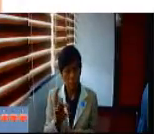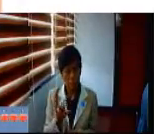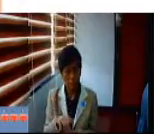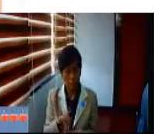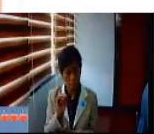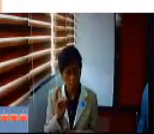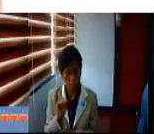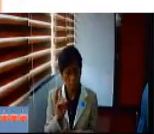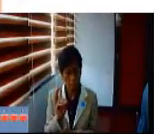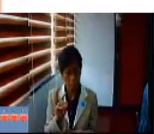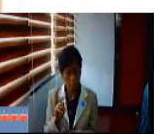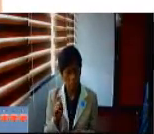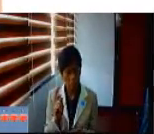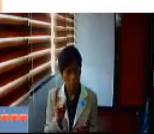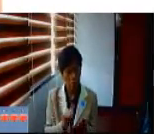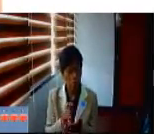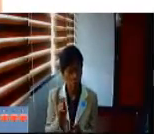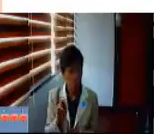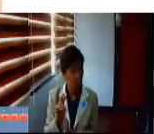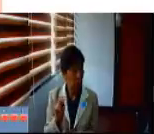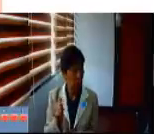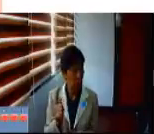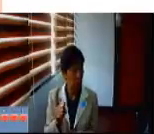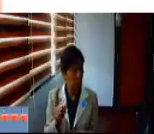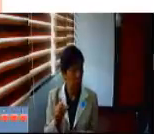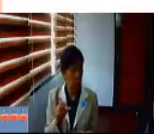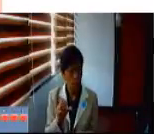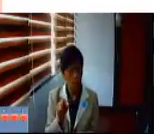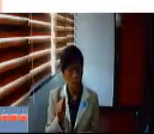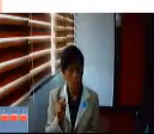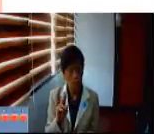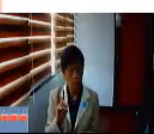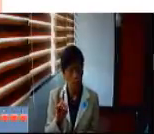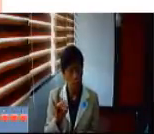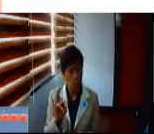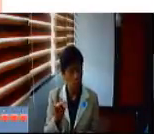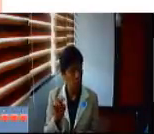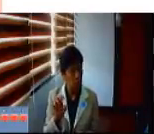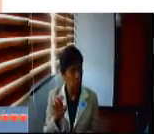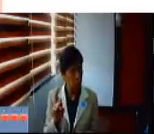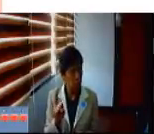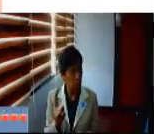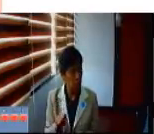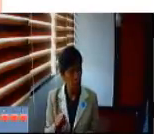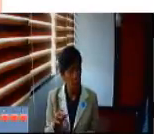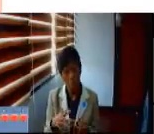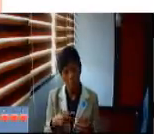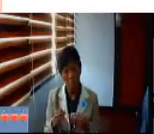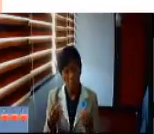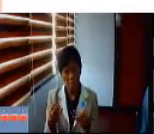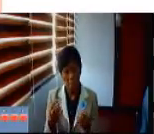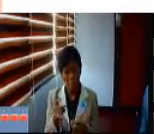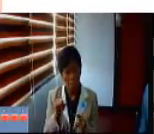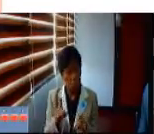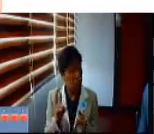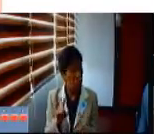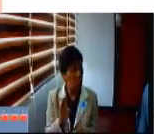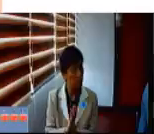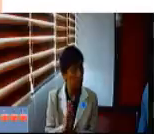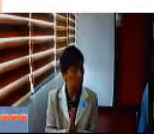tuna and the sardine sector, although many of them are commercial in scale, they're actually